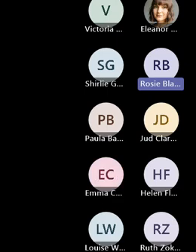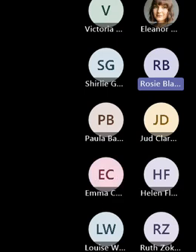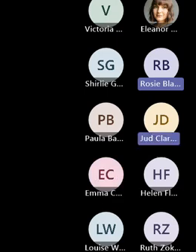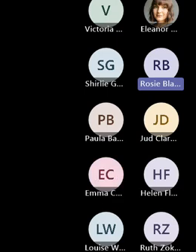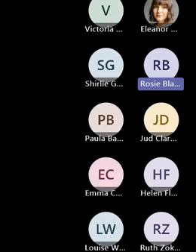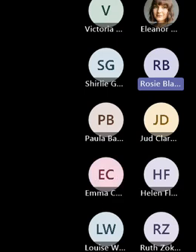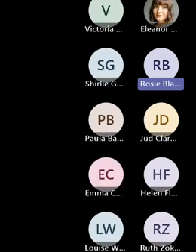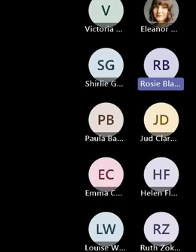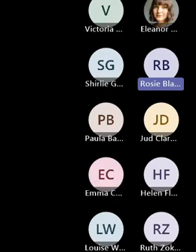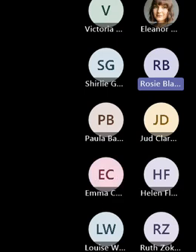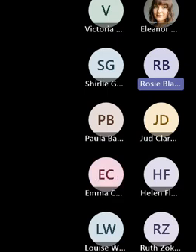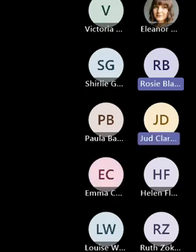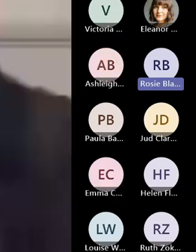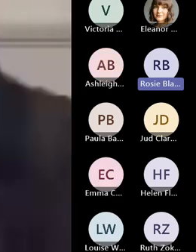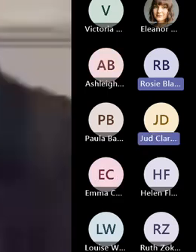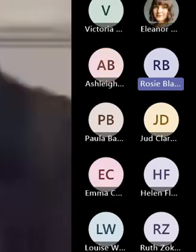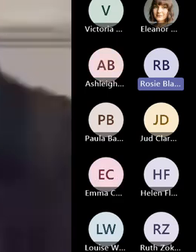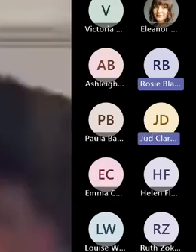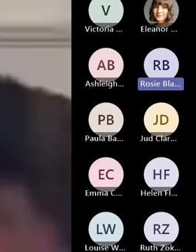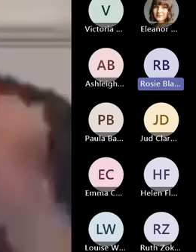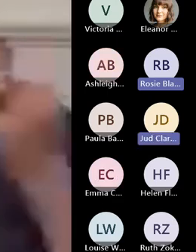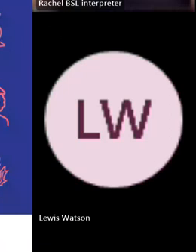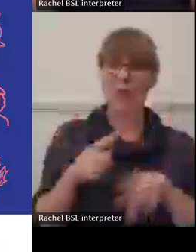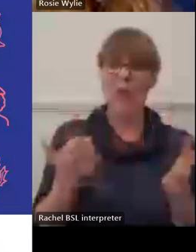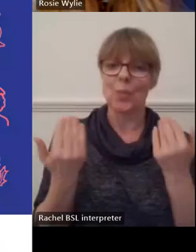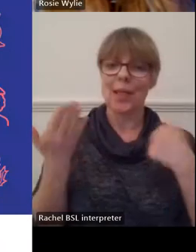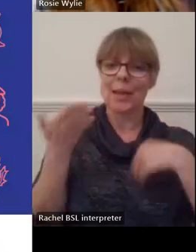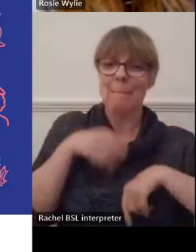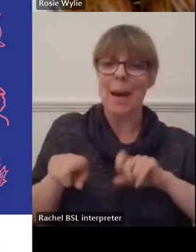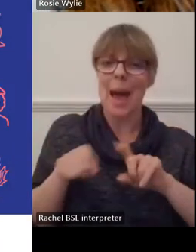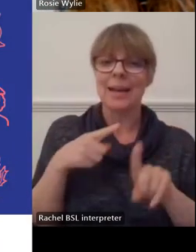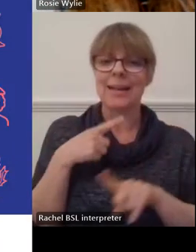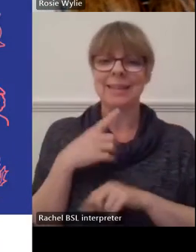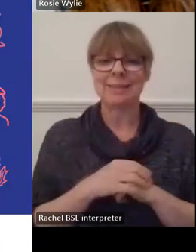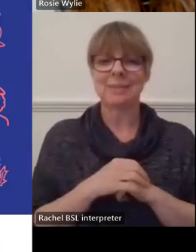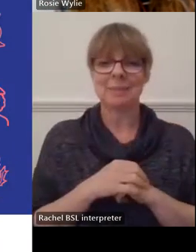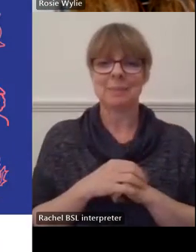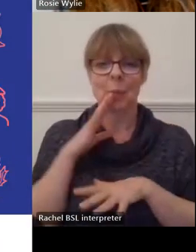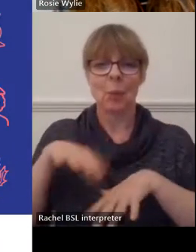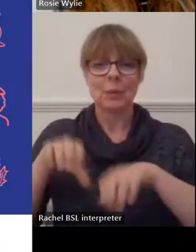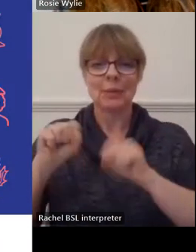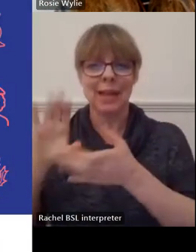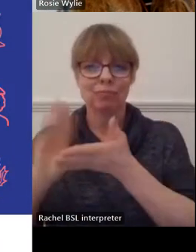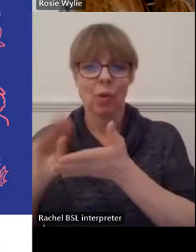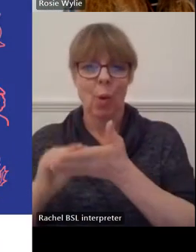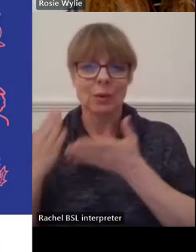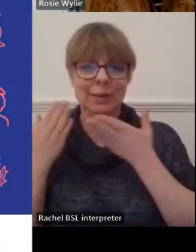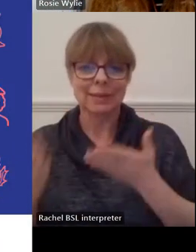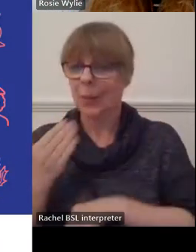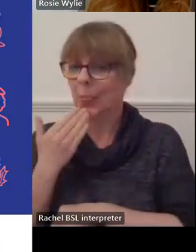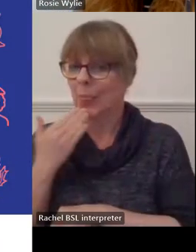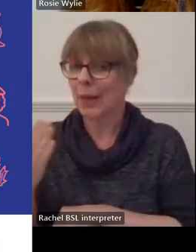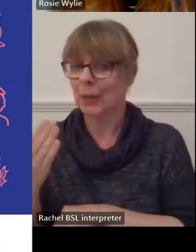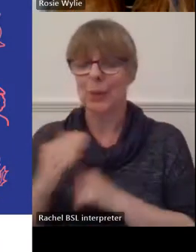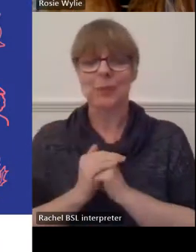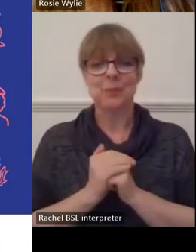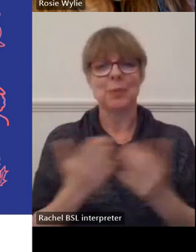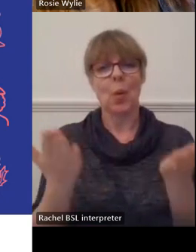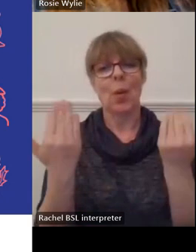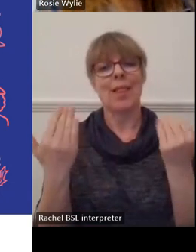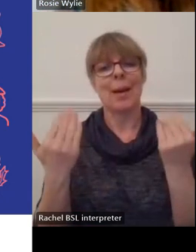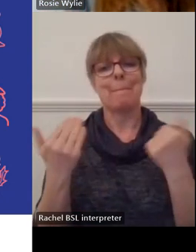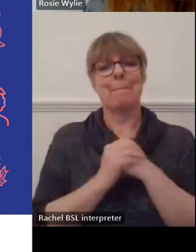Okay, welcome back. Kirsty's going to restart the recording. Brilliant. Thank you very much, Kirsty. Okay, so welcome